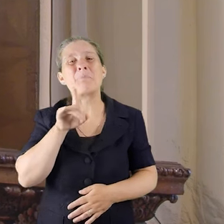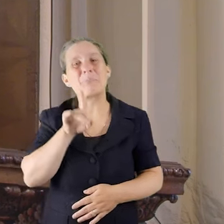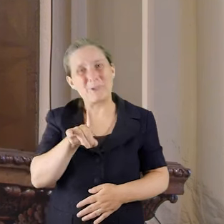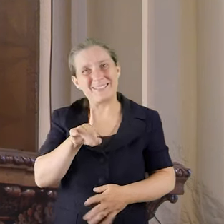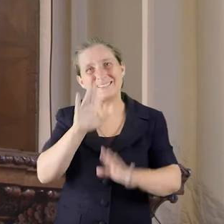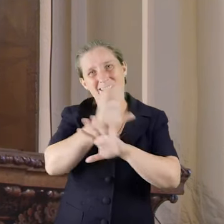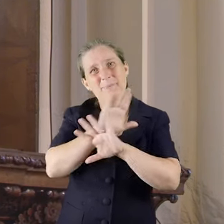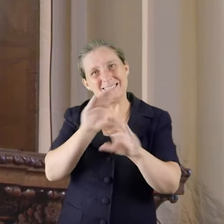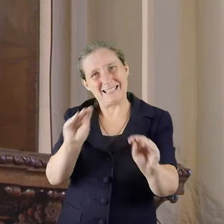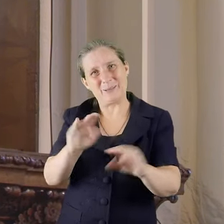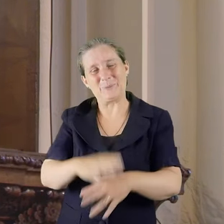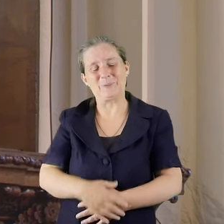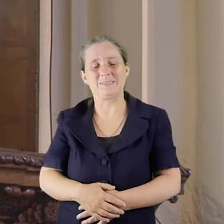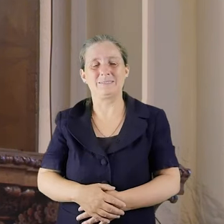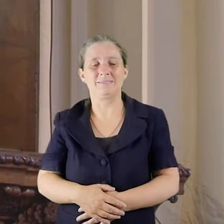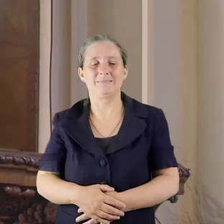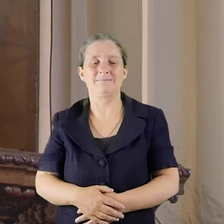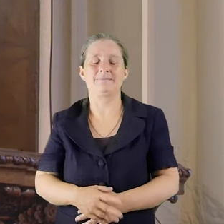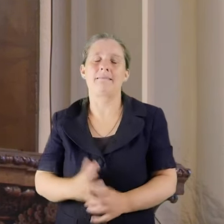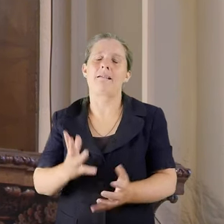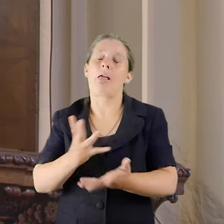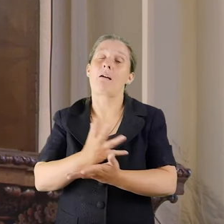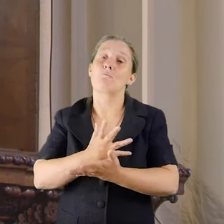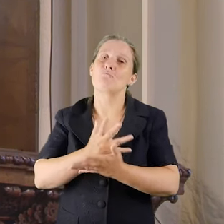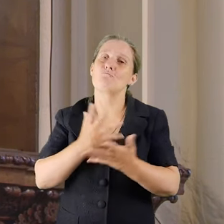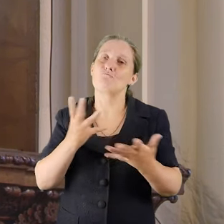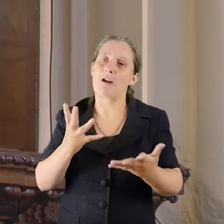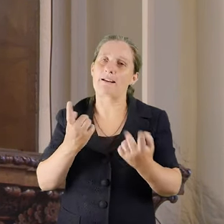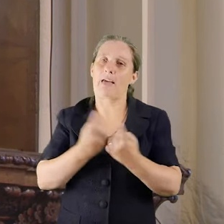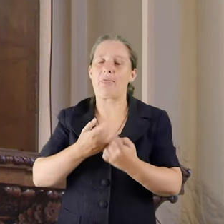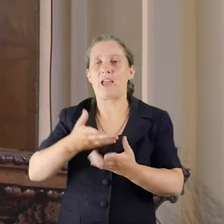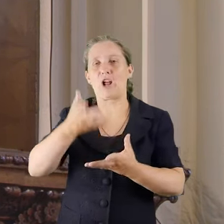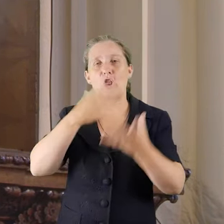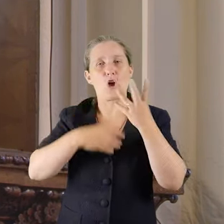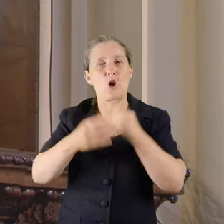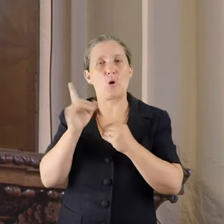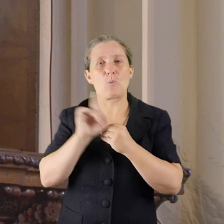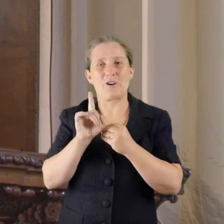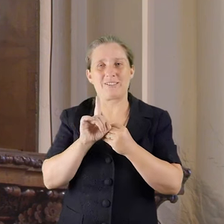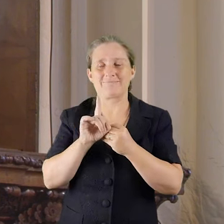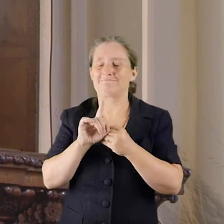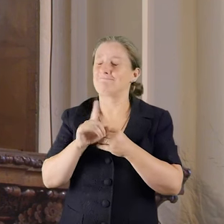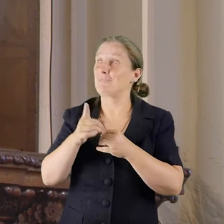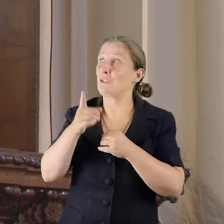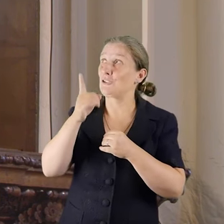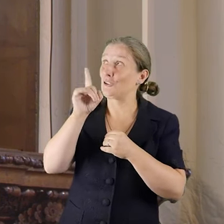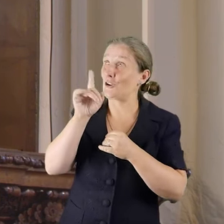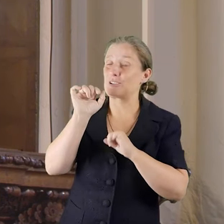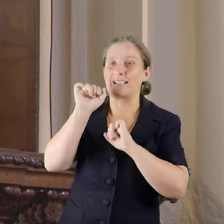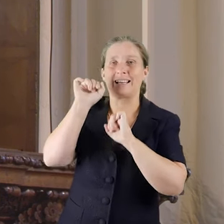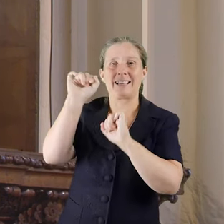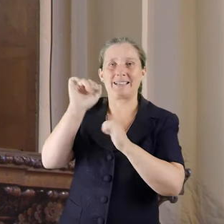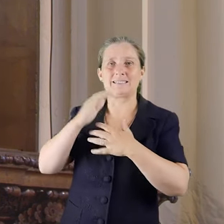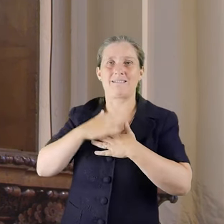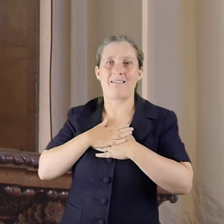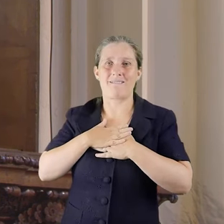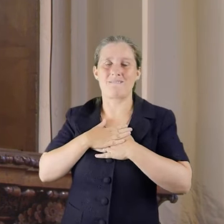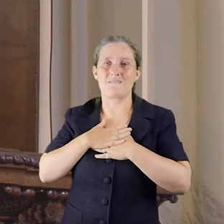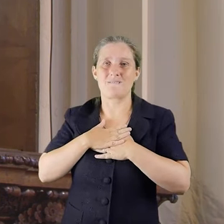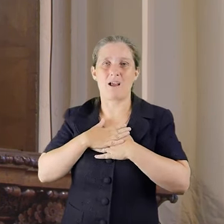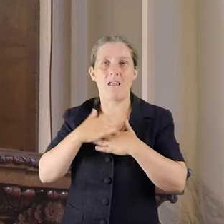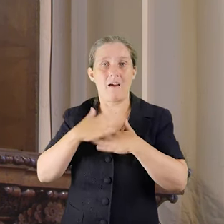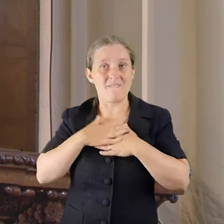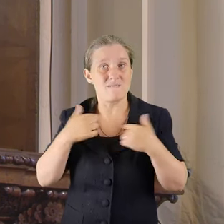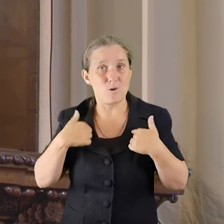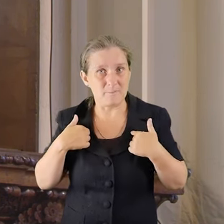But let me tell you, the greatest lesson I have learnt is that of God's love, God's love not just